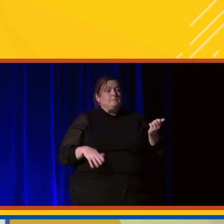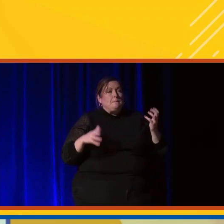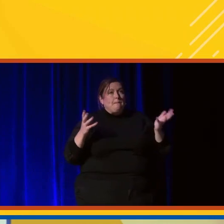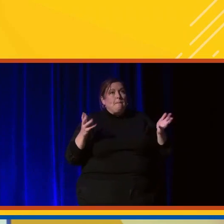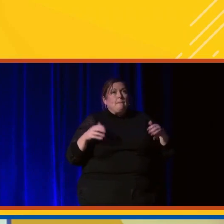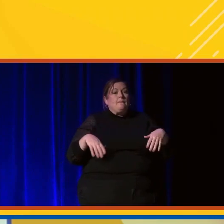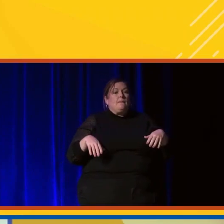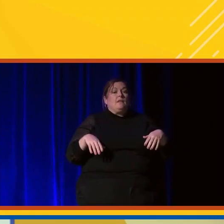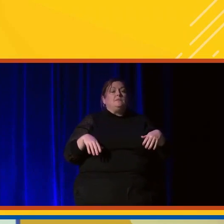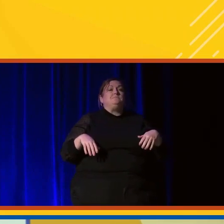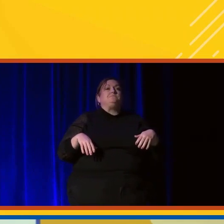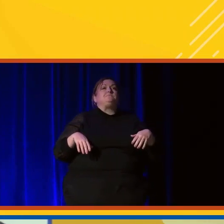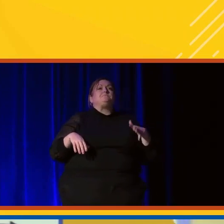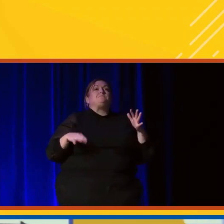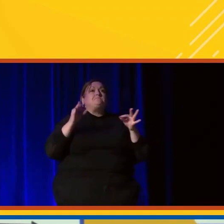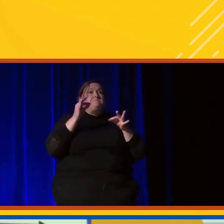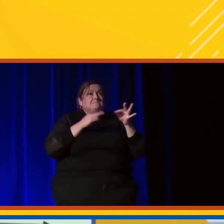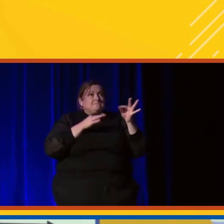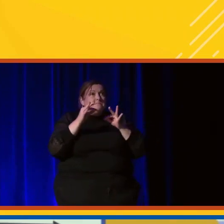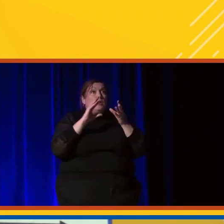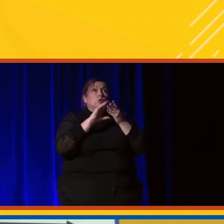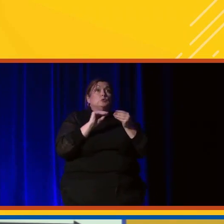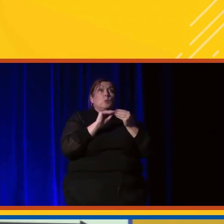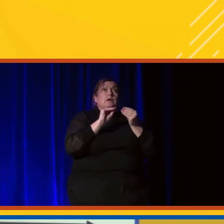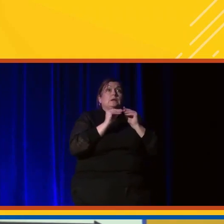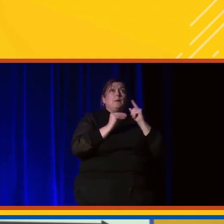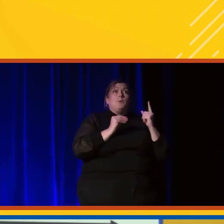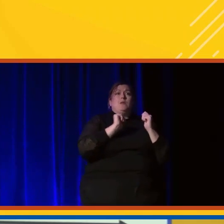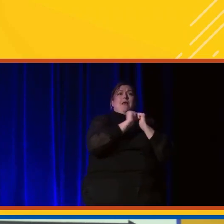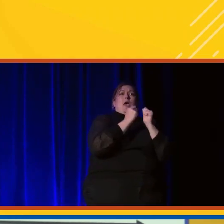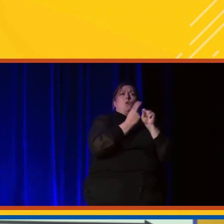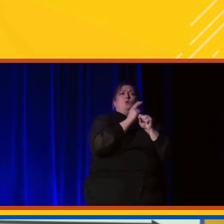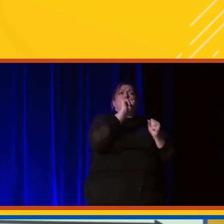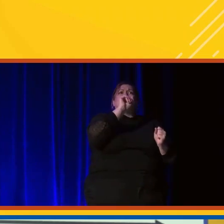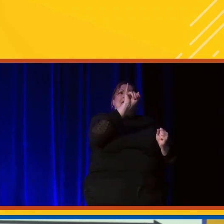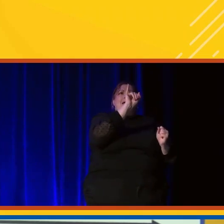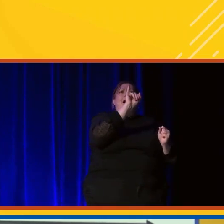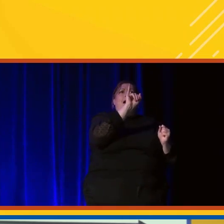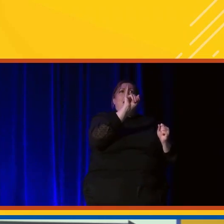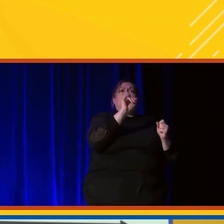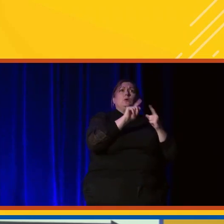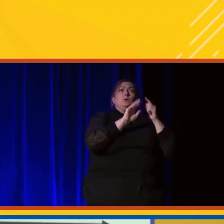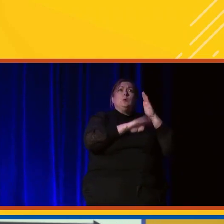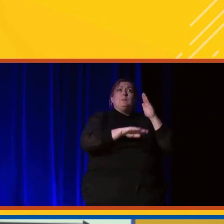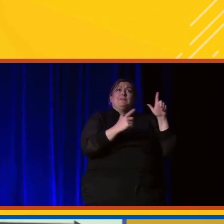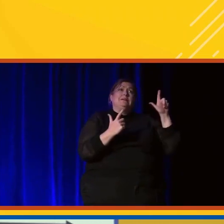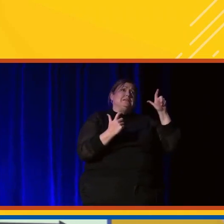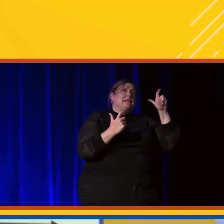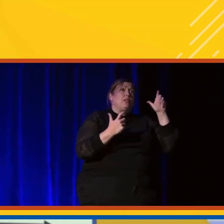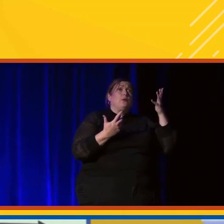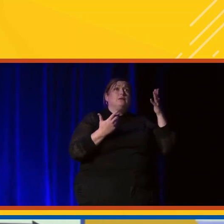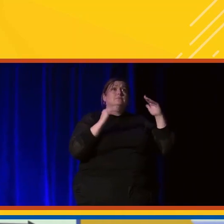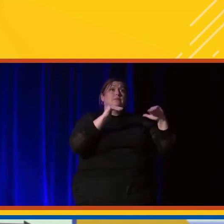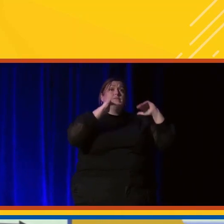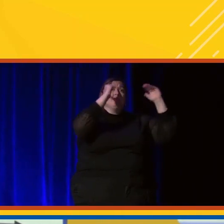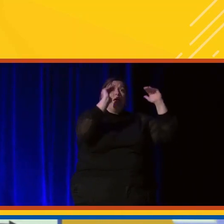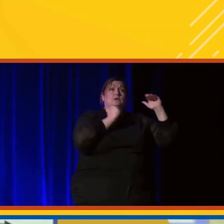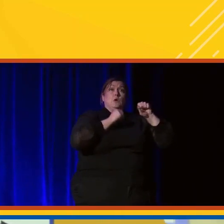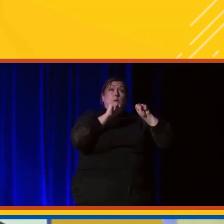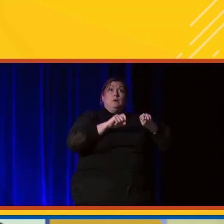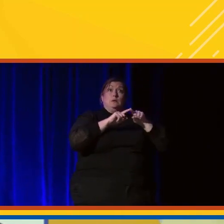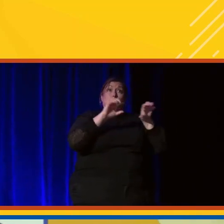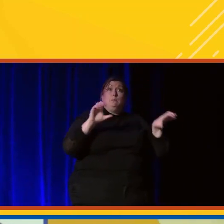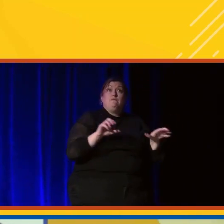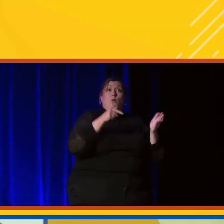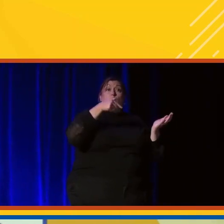So in telling you about story one, how do we use AI to basically accelerate and advance our ability to